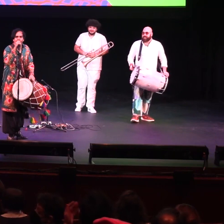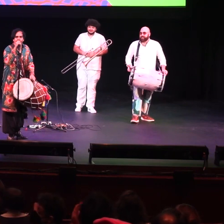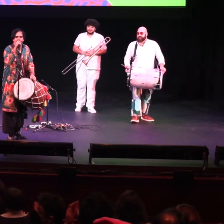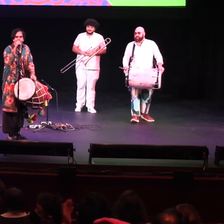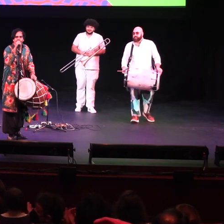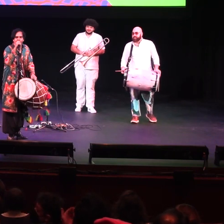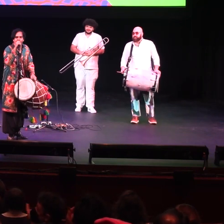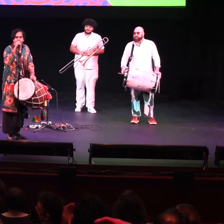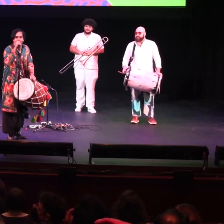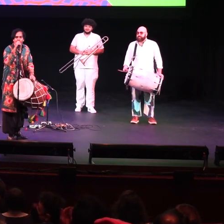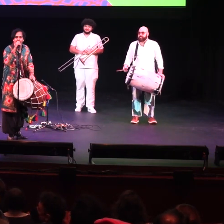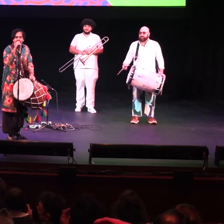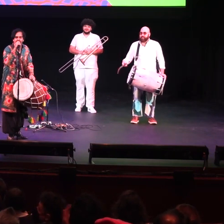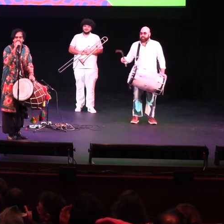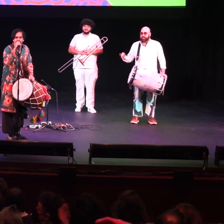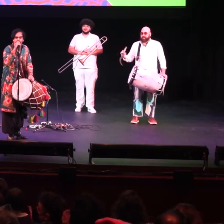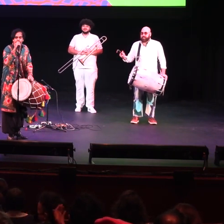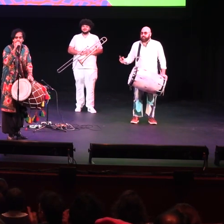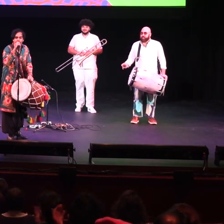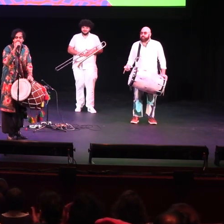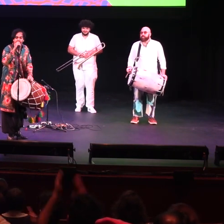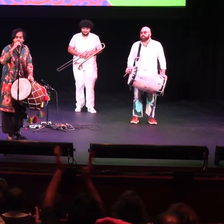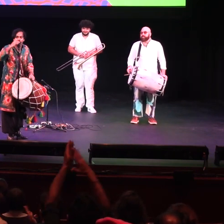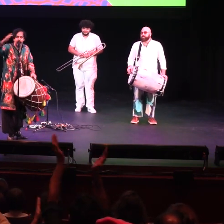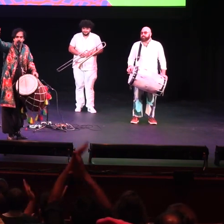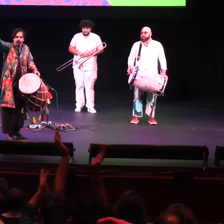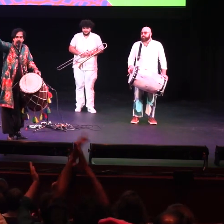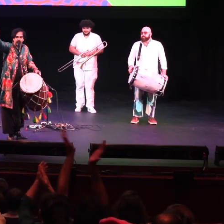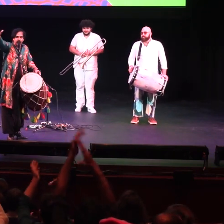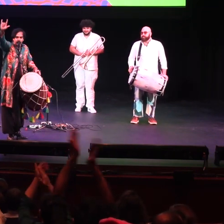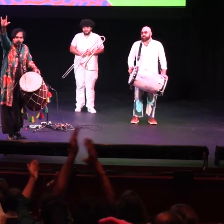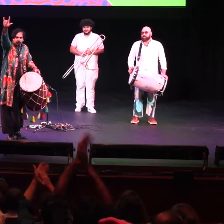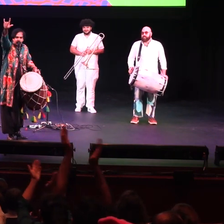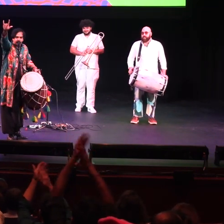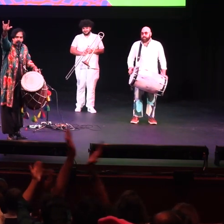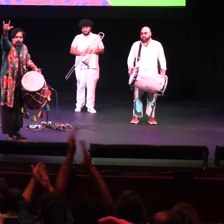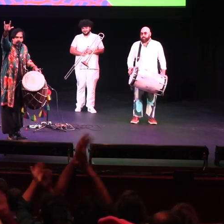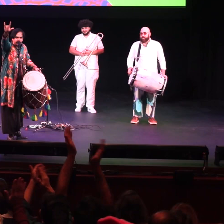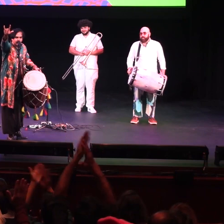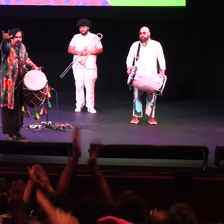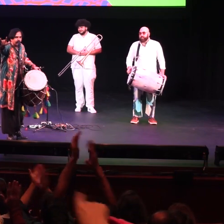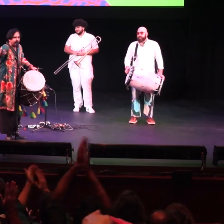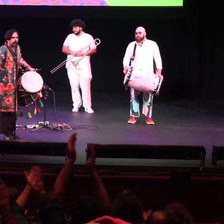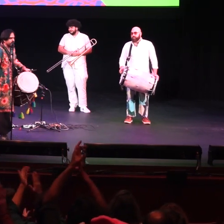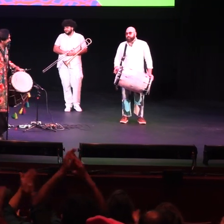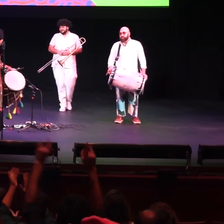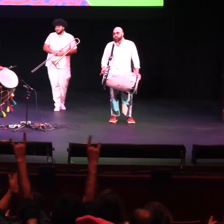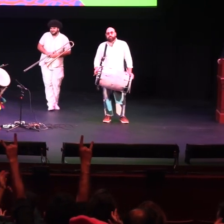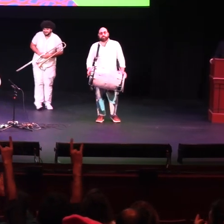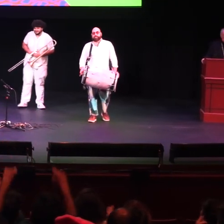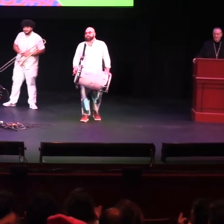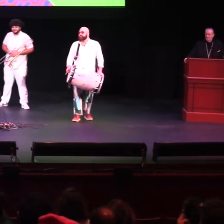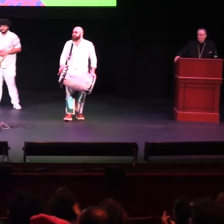Thank you all so much. Enjoy the day, enjoy the weekend, enjoy the week. Love to you all, Under the Radar.